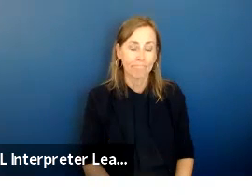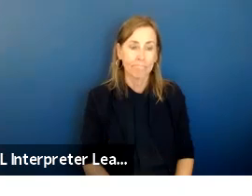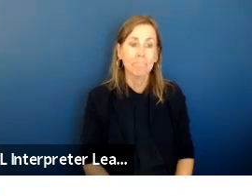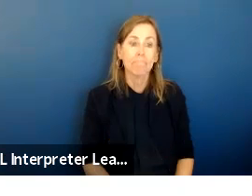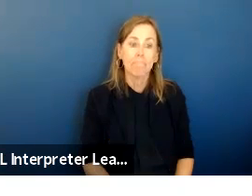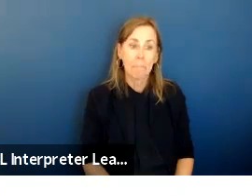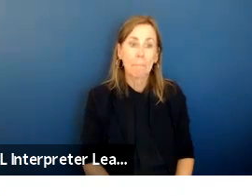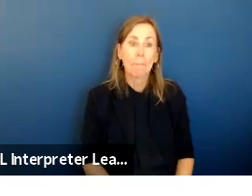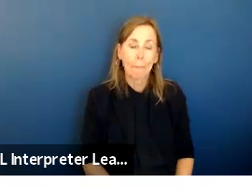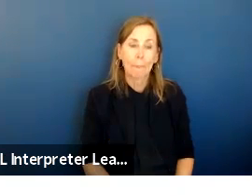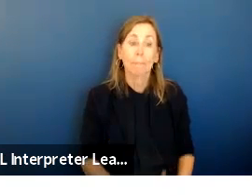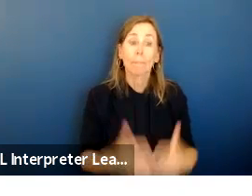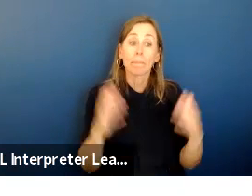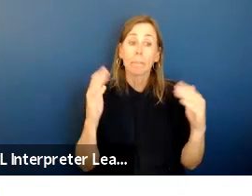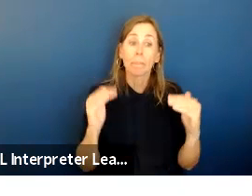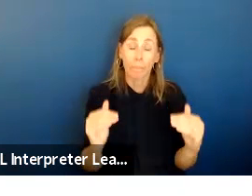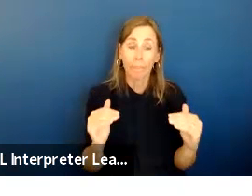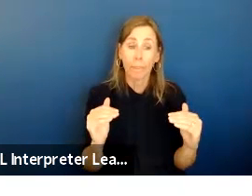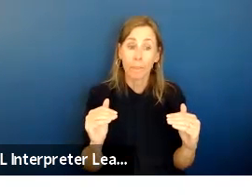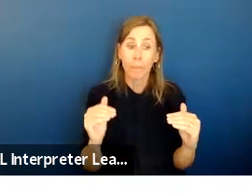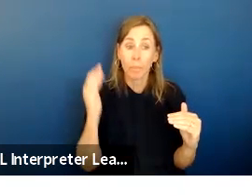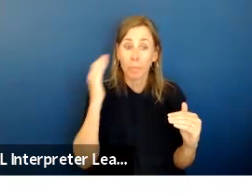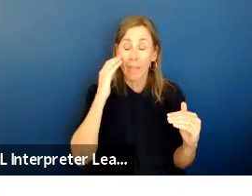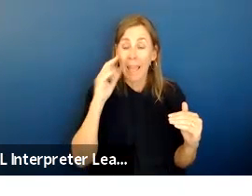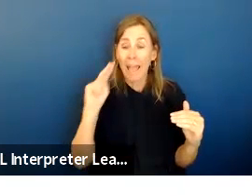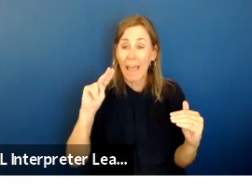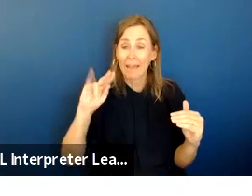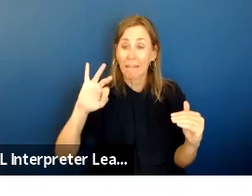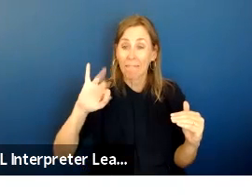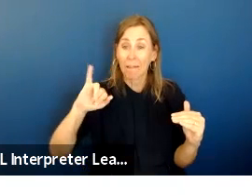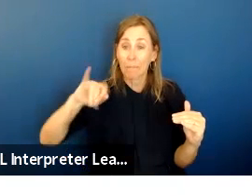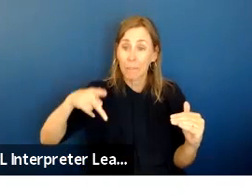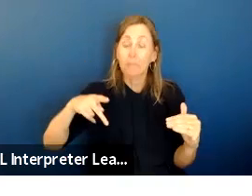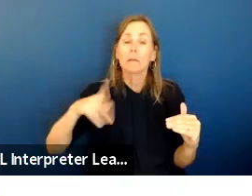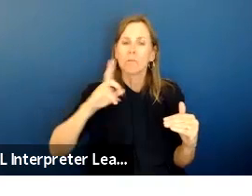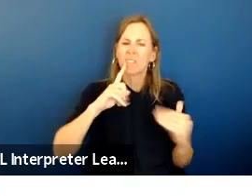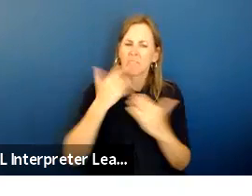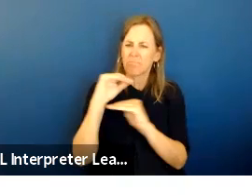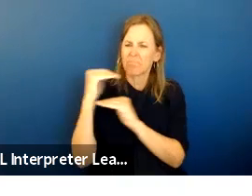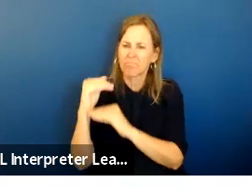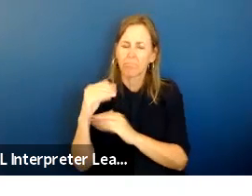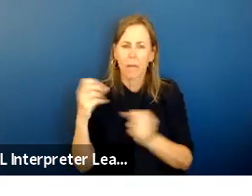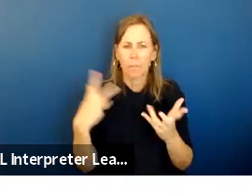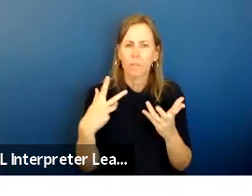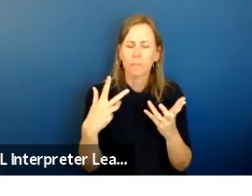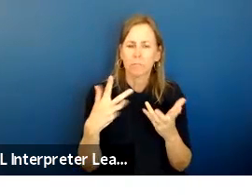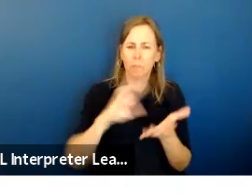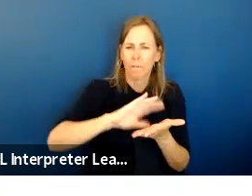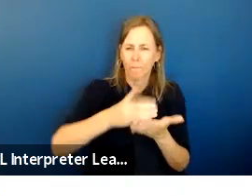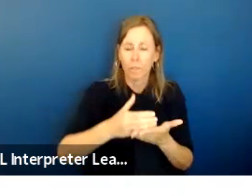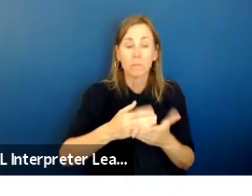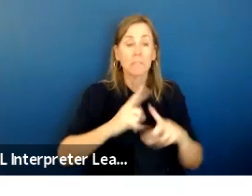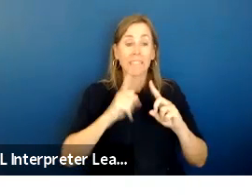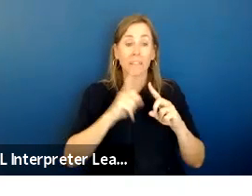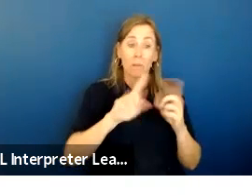Congress limits the amount of coverage in the NFIP depending on the occupancy of the building. There are different levels of maximum coverage for